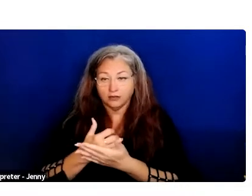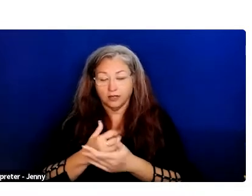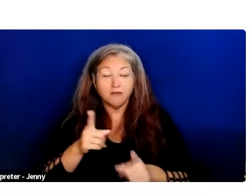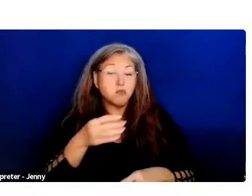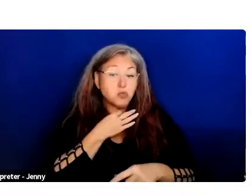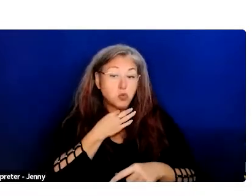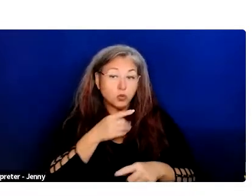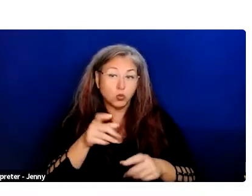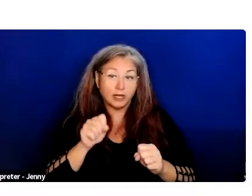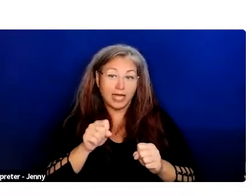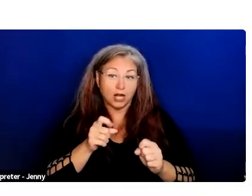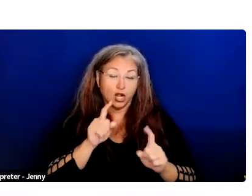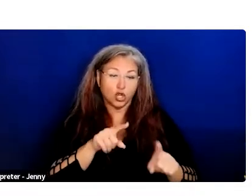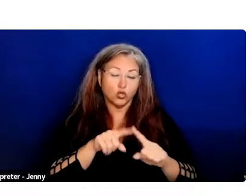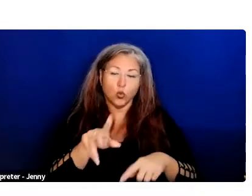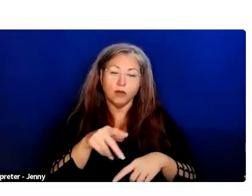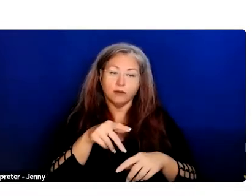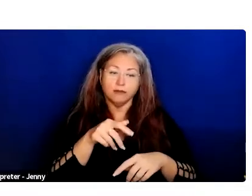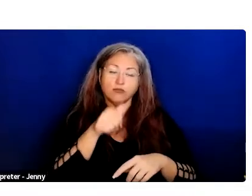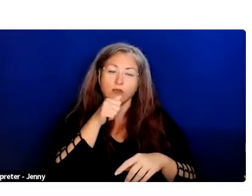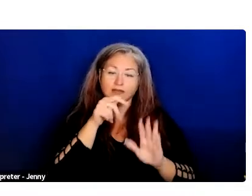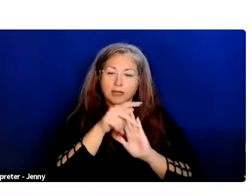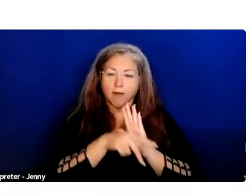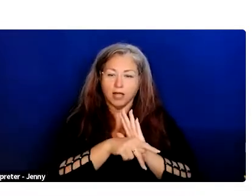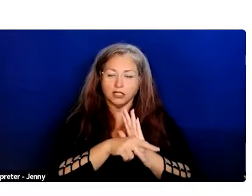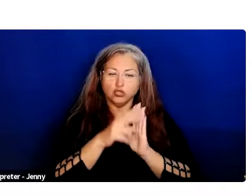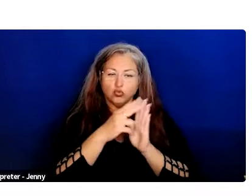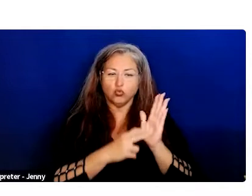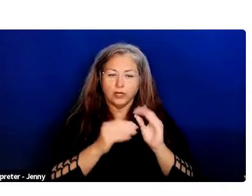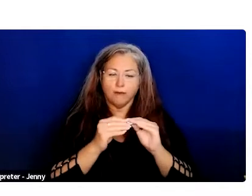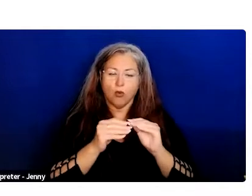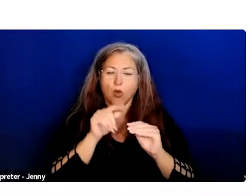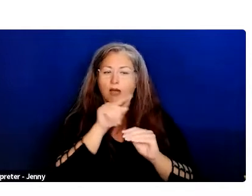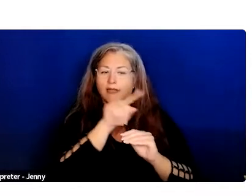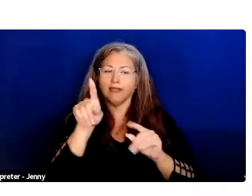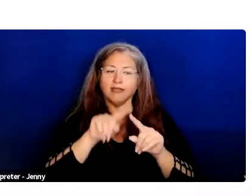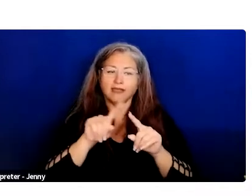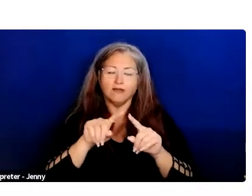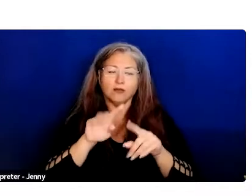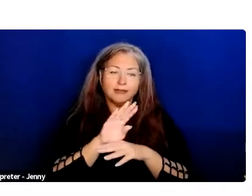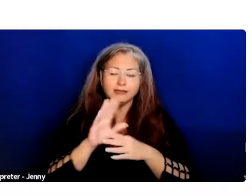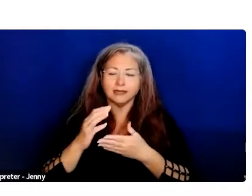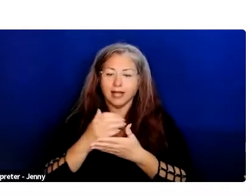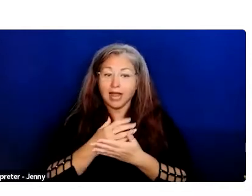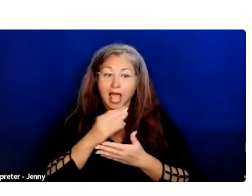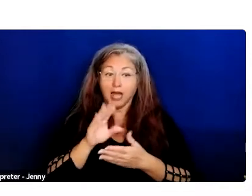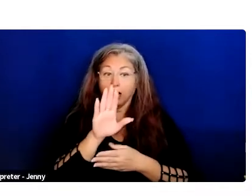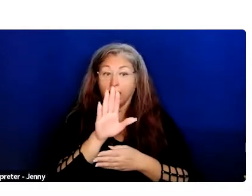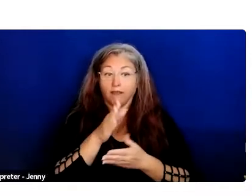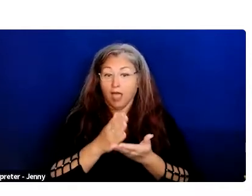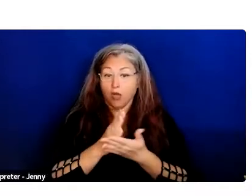you can also go through privacy policies to learn more about what's being collected and what these entities can do with your